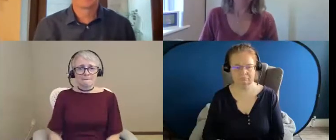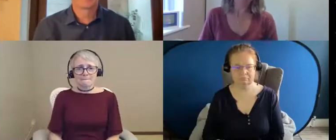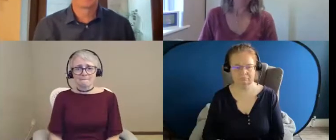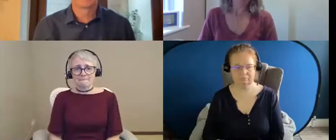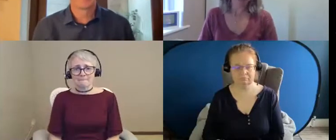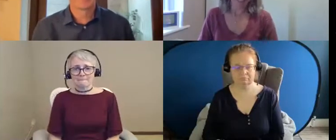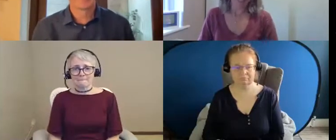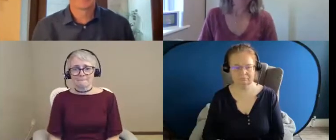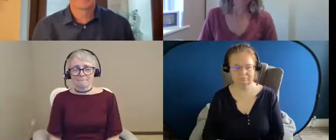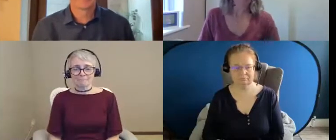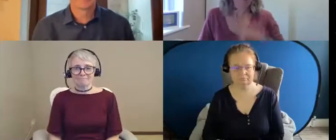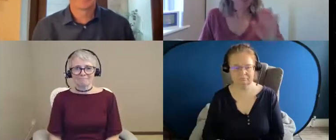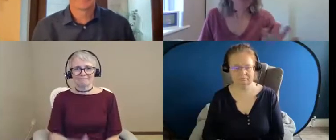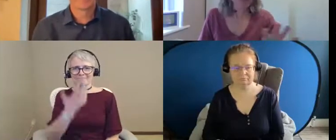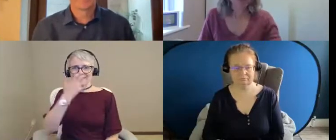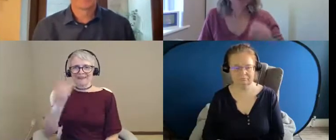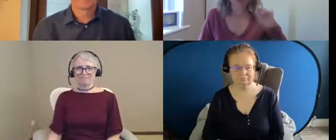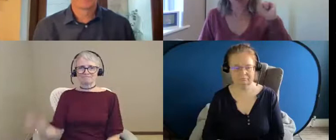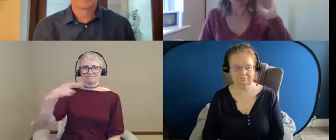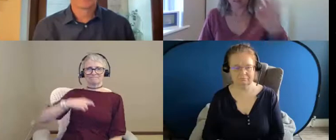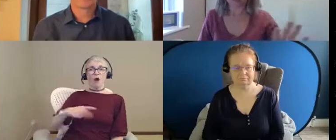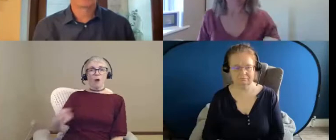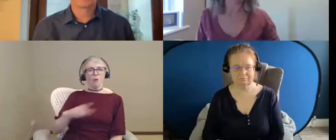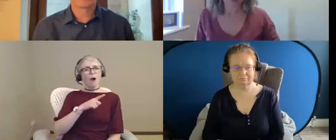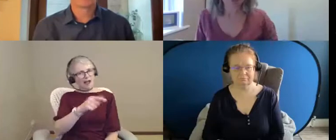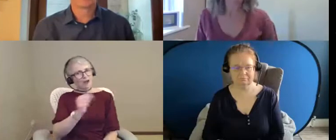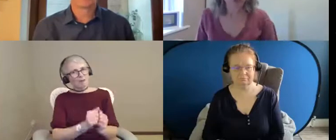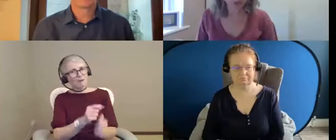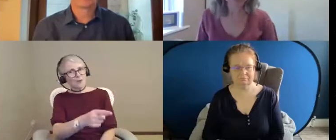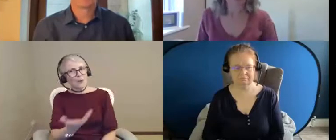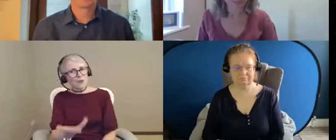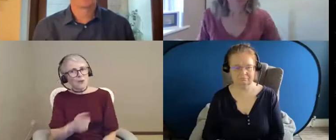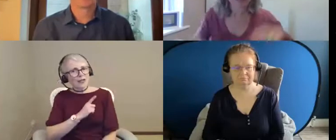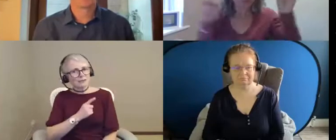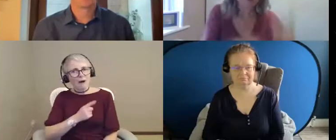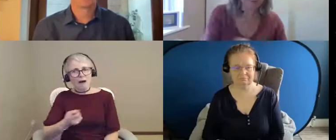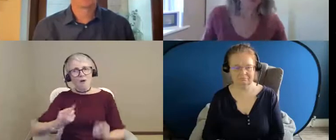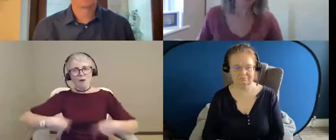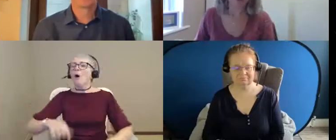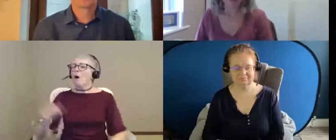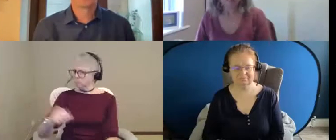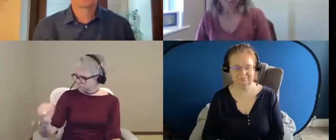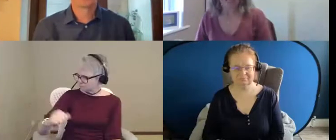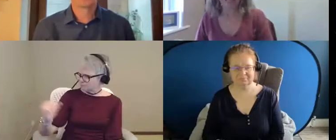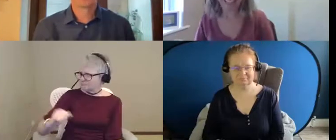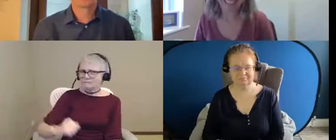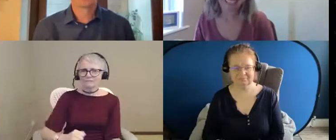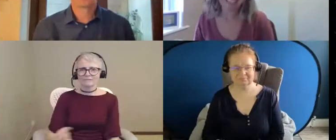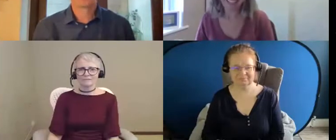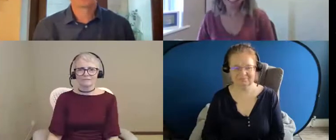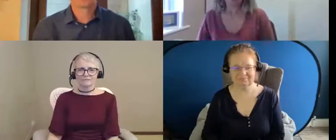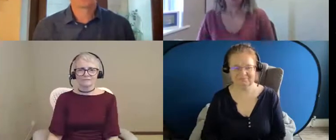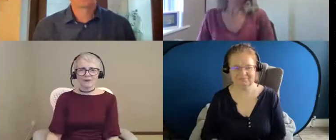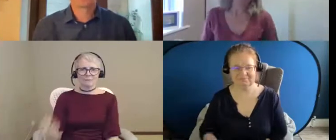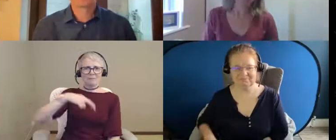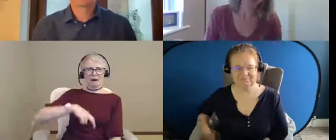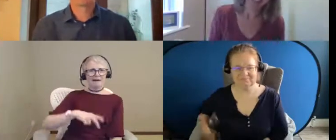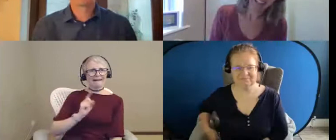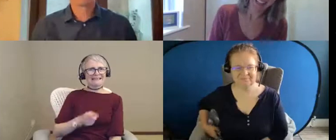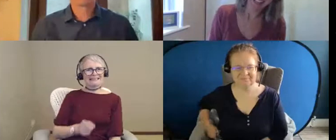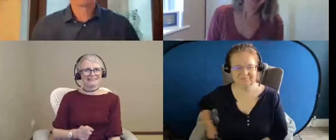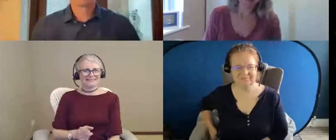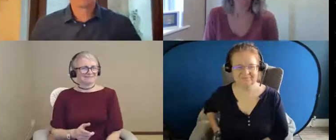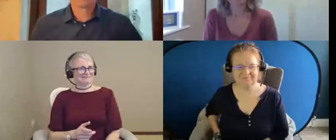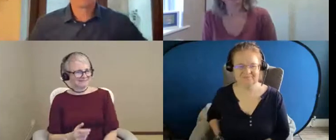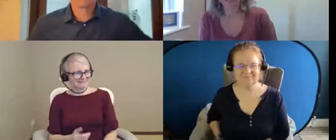Surprise. Freaked me out. Okay. It agreed with you. I think we're all nodding, and so very, was the bug. Very passionate bug